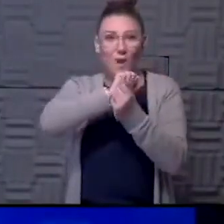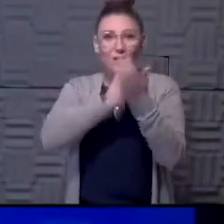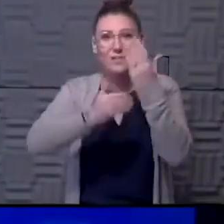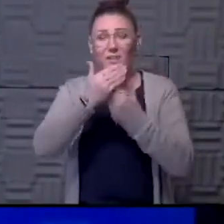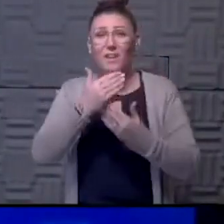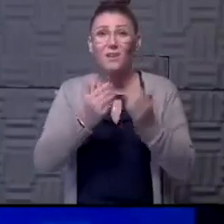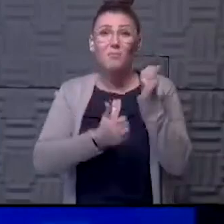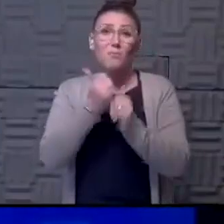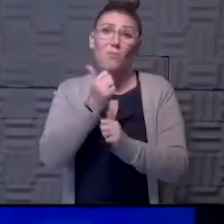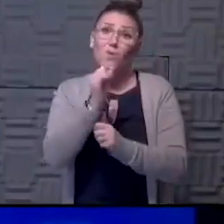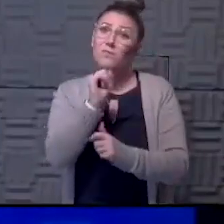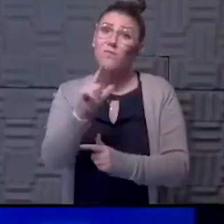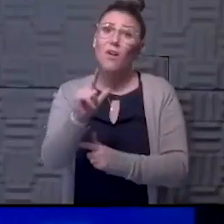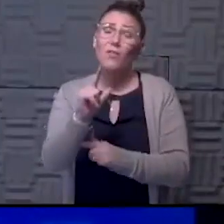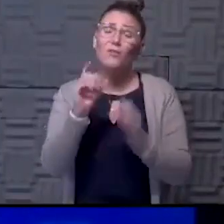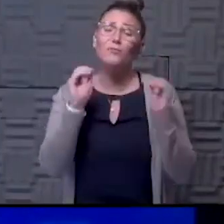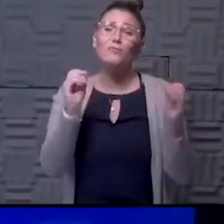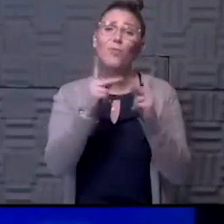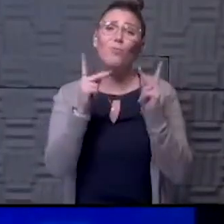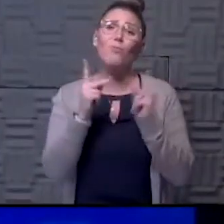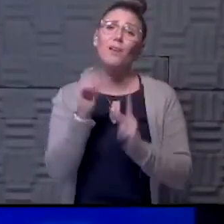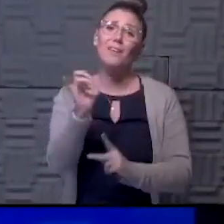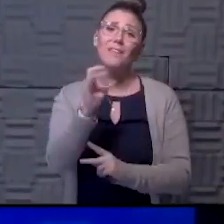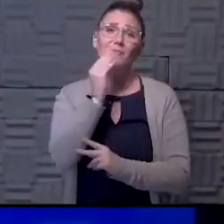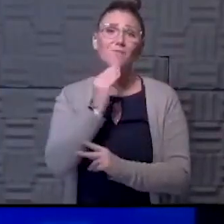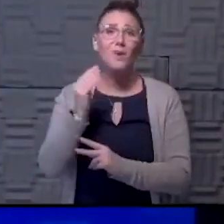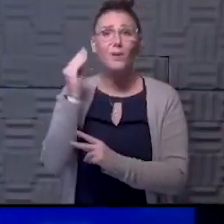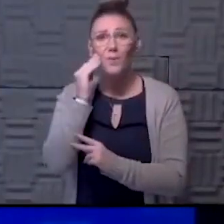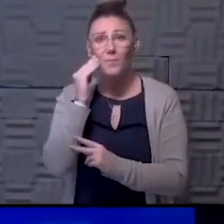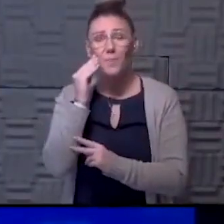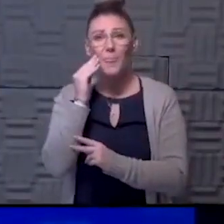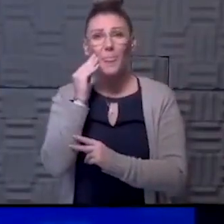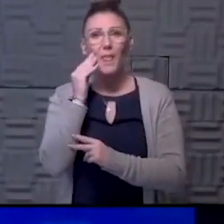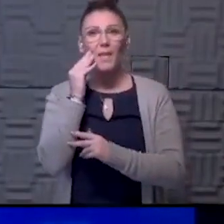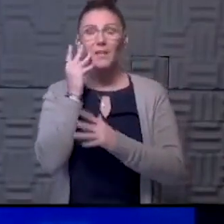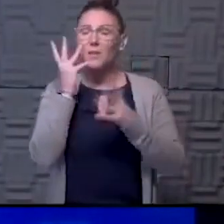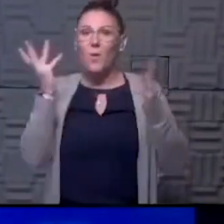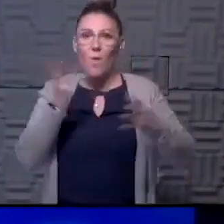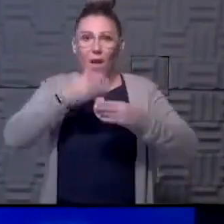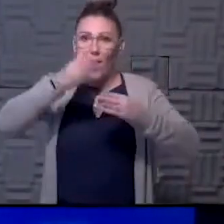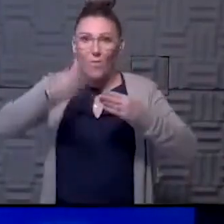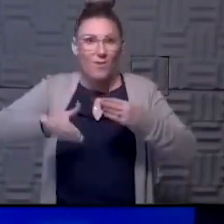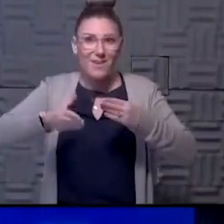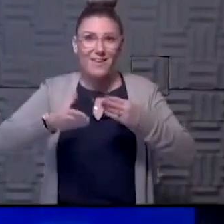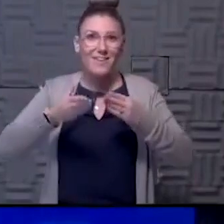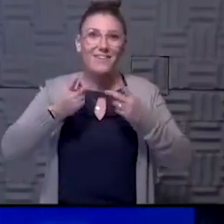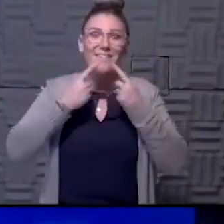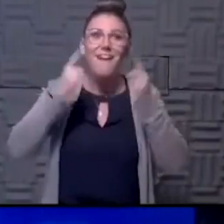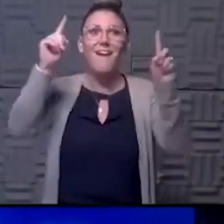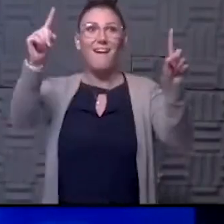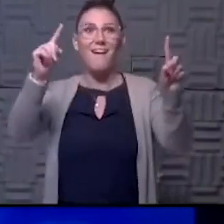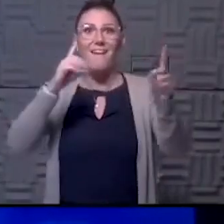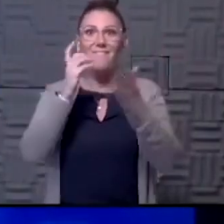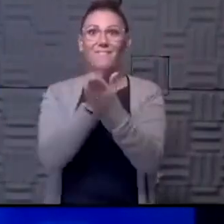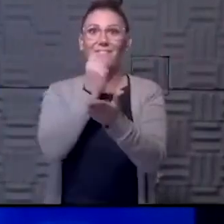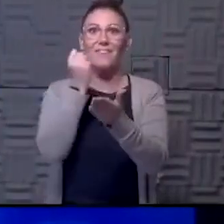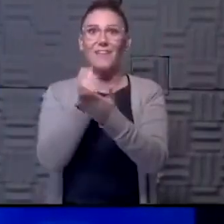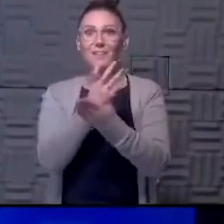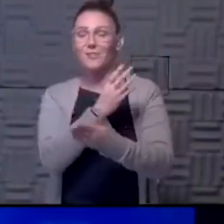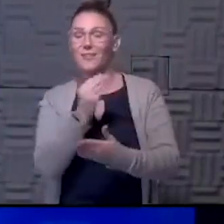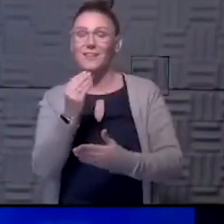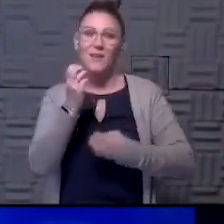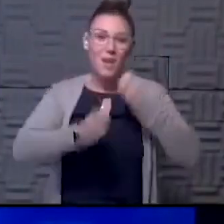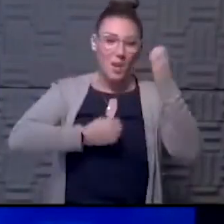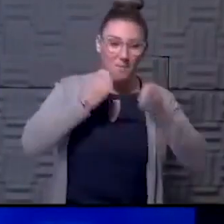and most of all, remember there's still no place like home. So what a weekend. What a victory for the Chiefs, and what a great emotional shot in the arm for